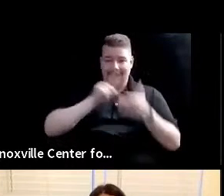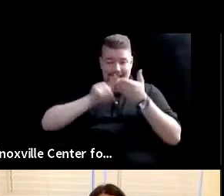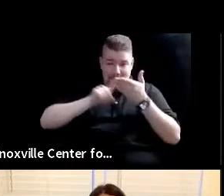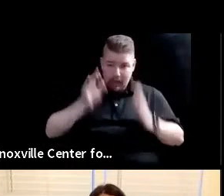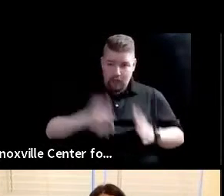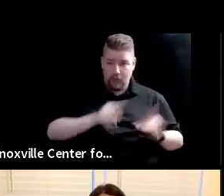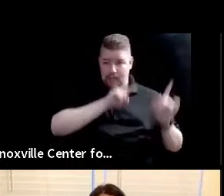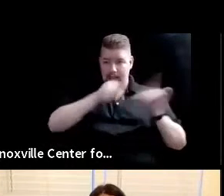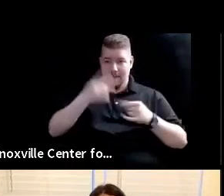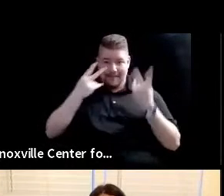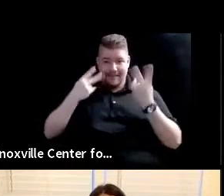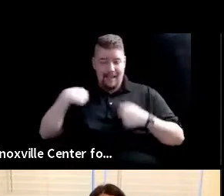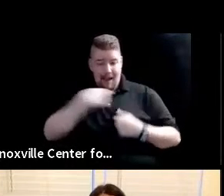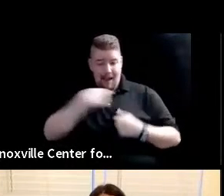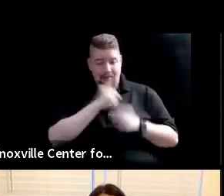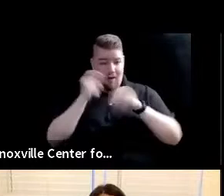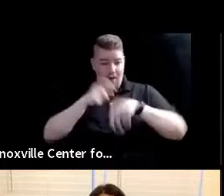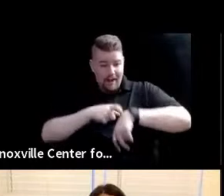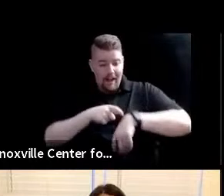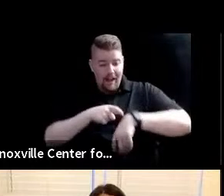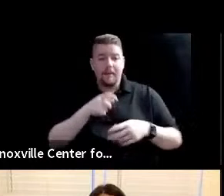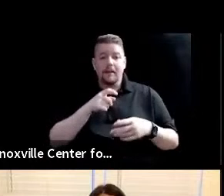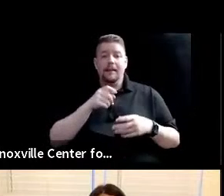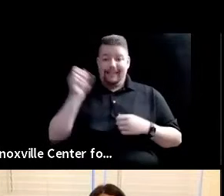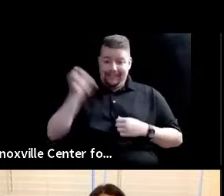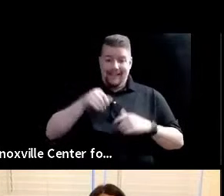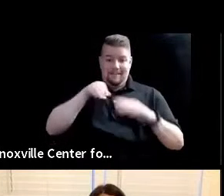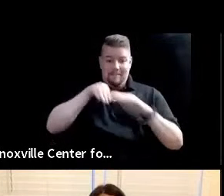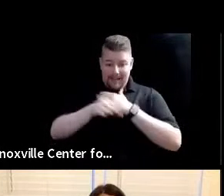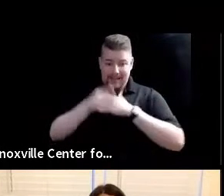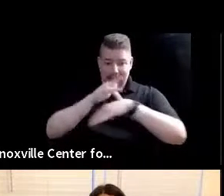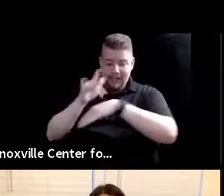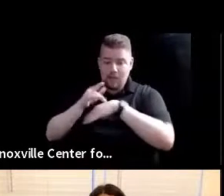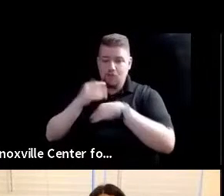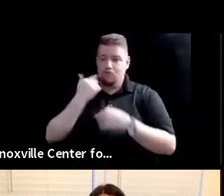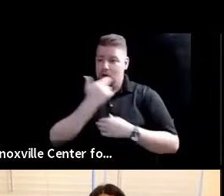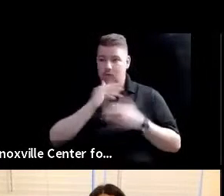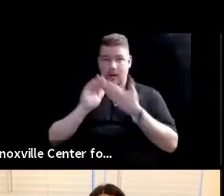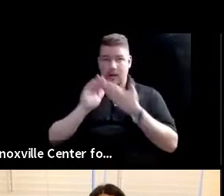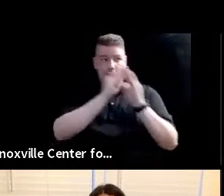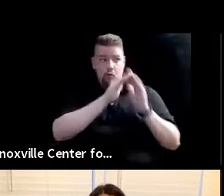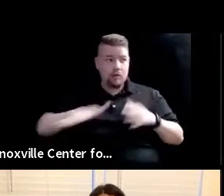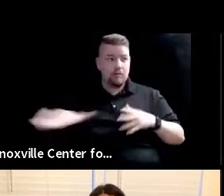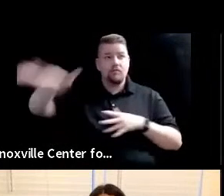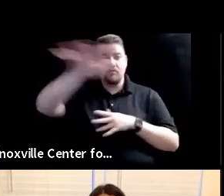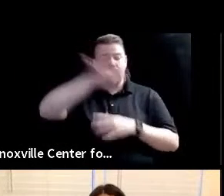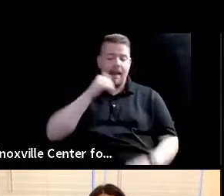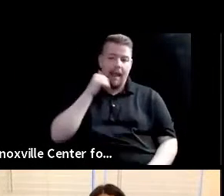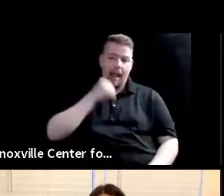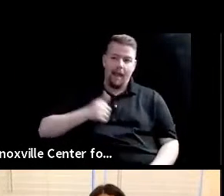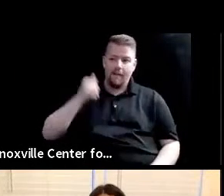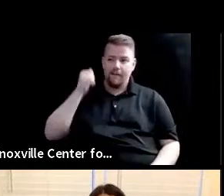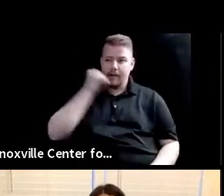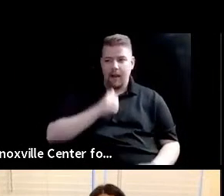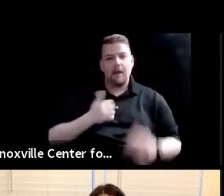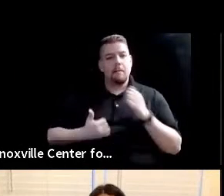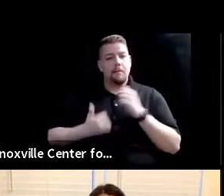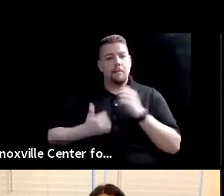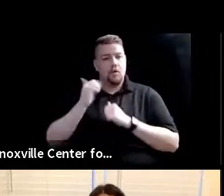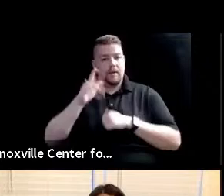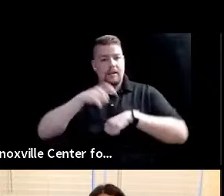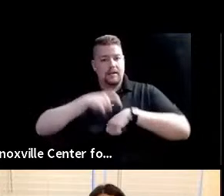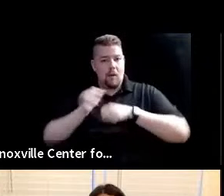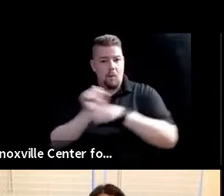time, they are not, even though they have visited the restaurants in this community day in, day out at the majority of their work